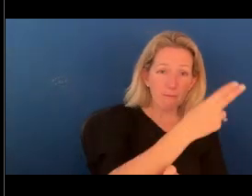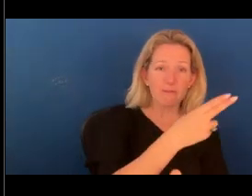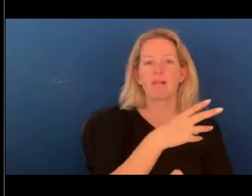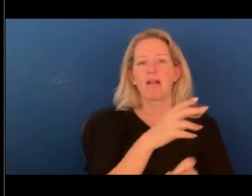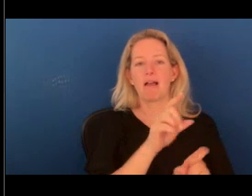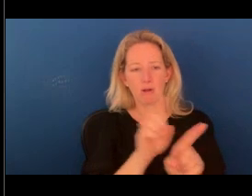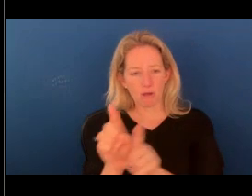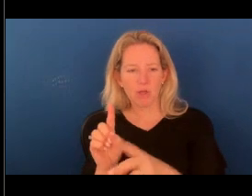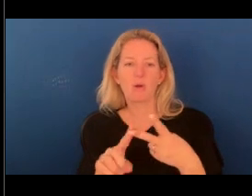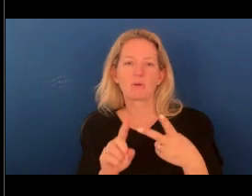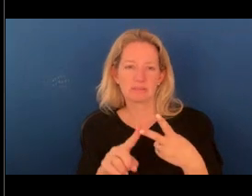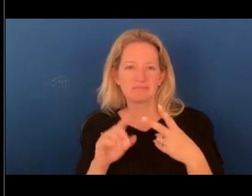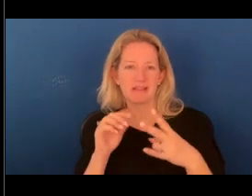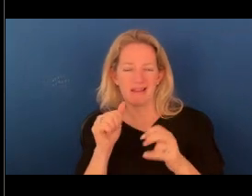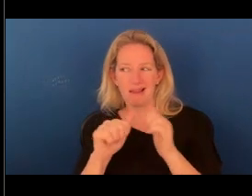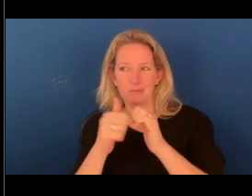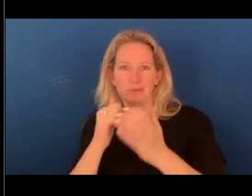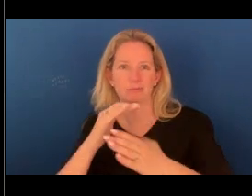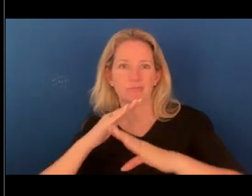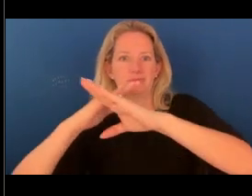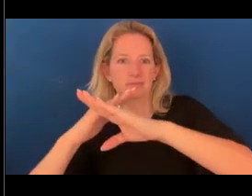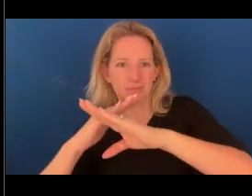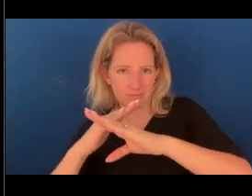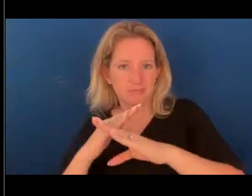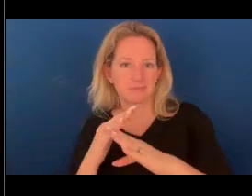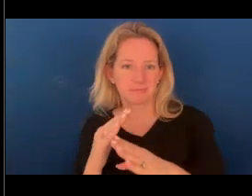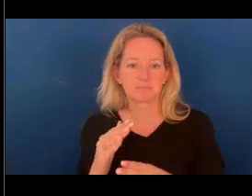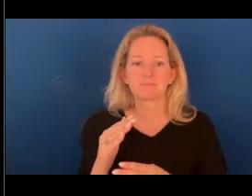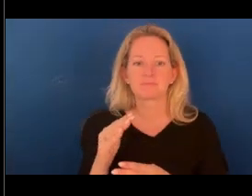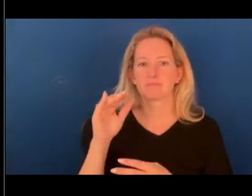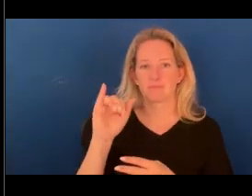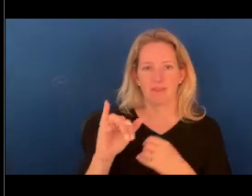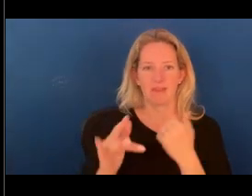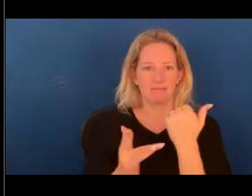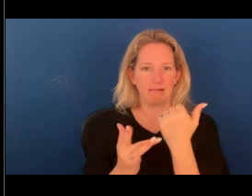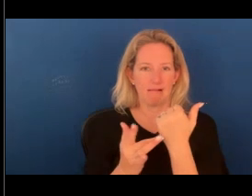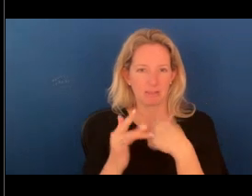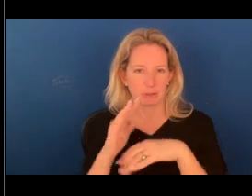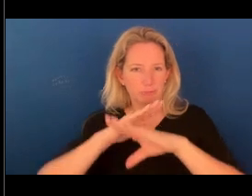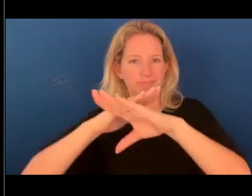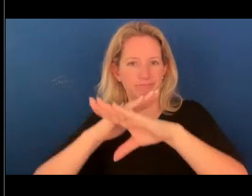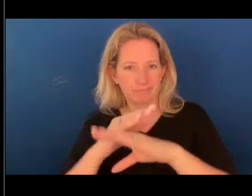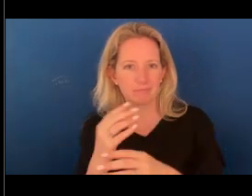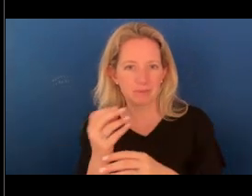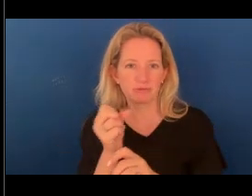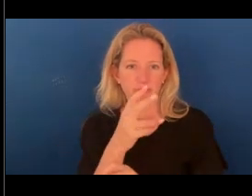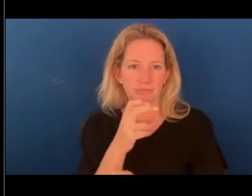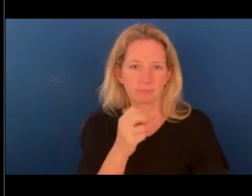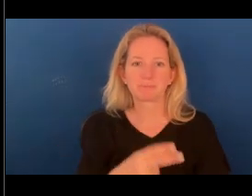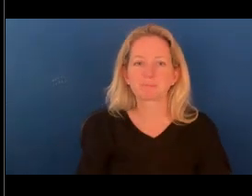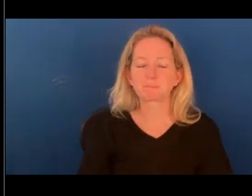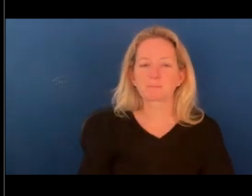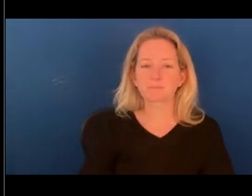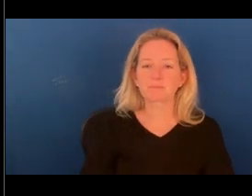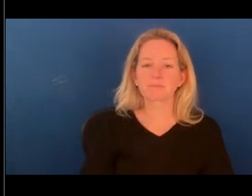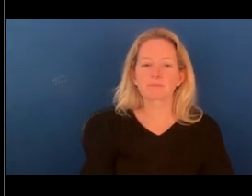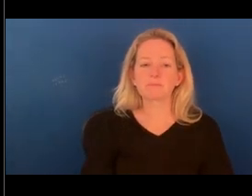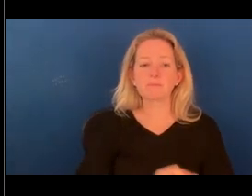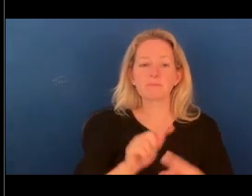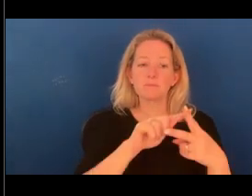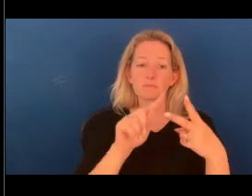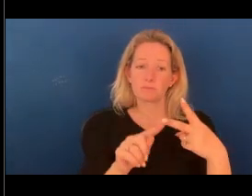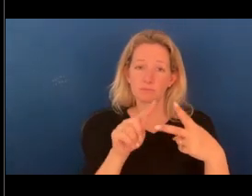million in federal funding investment for that removal and interception. The awarded projects under the 2 separate